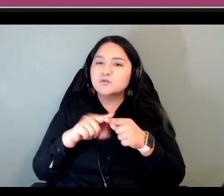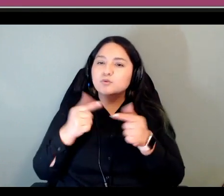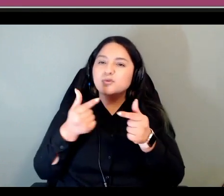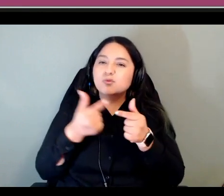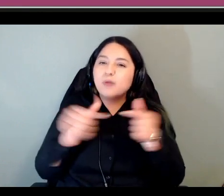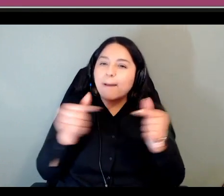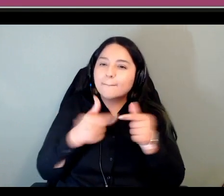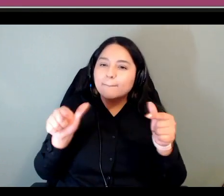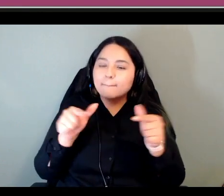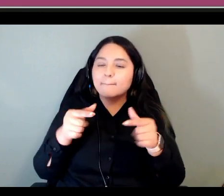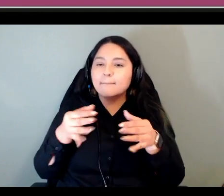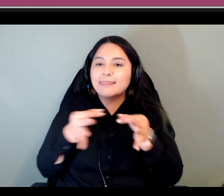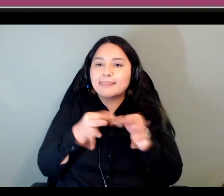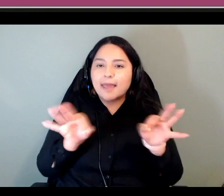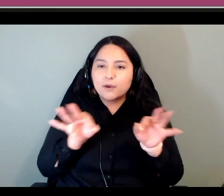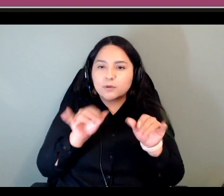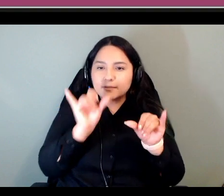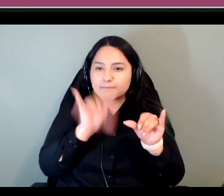pattern